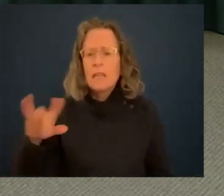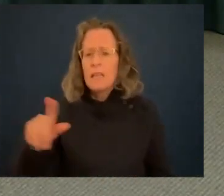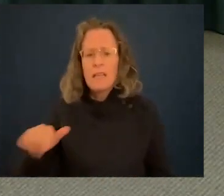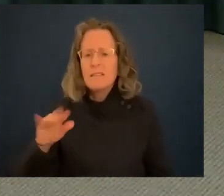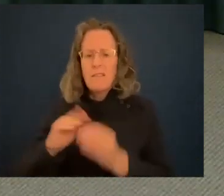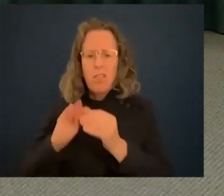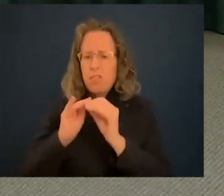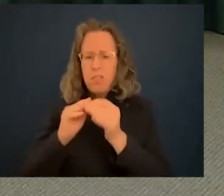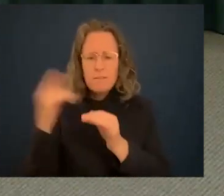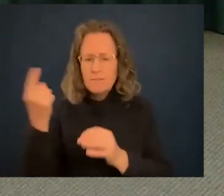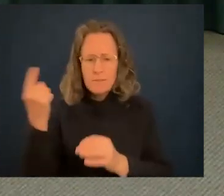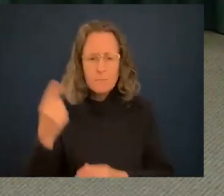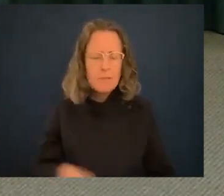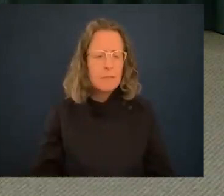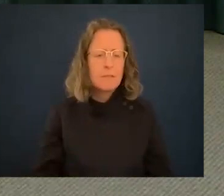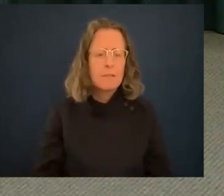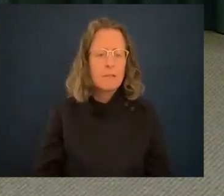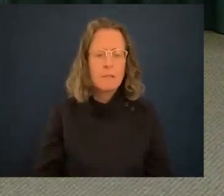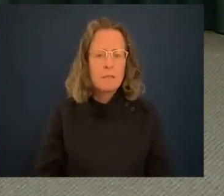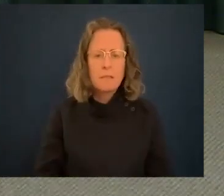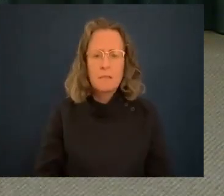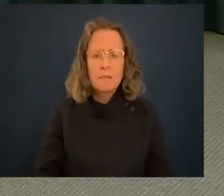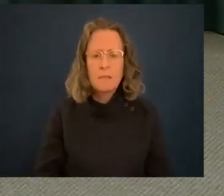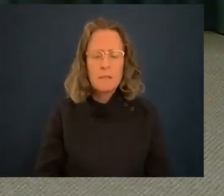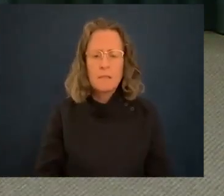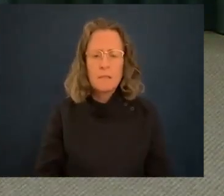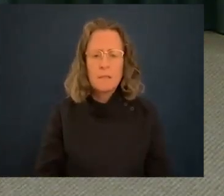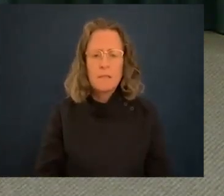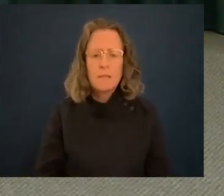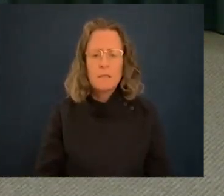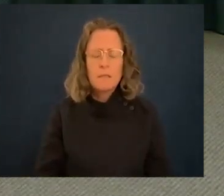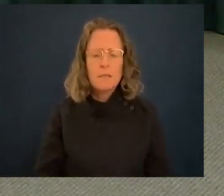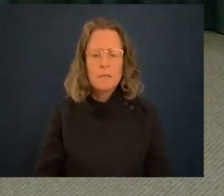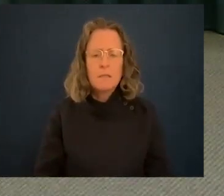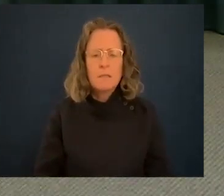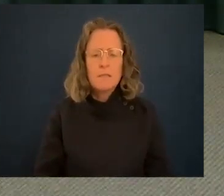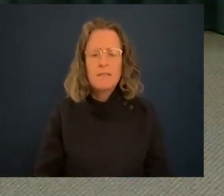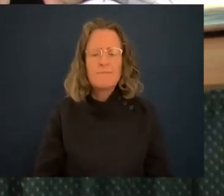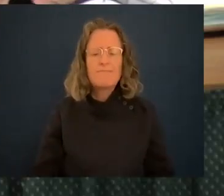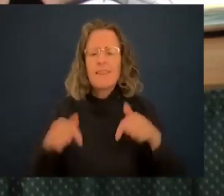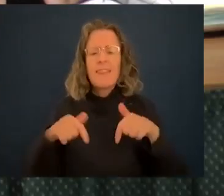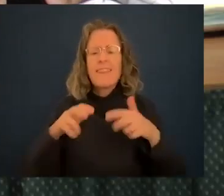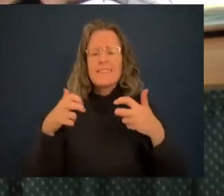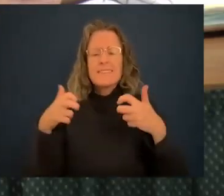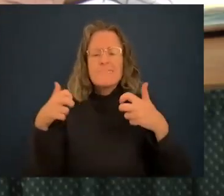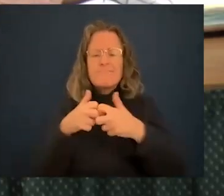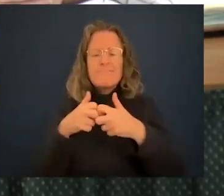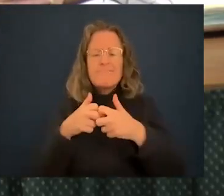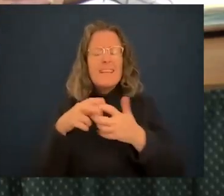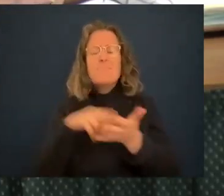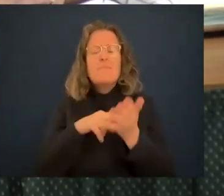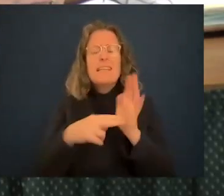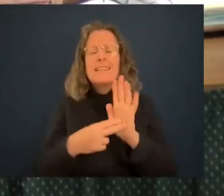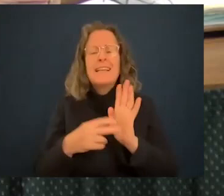yes we're still having issues with oh sorry anomaly this is just a one-time